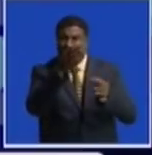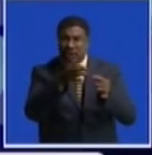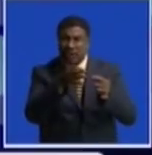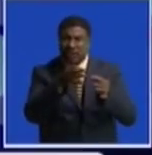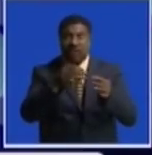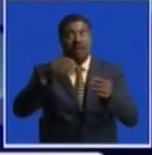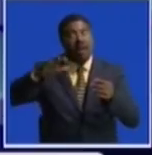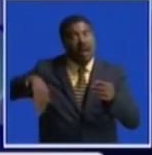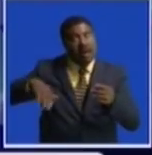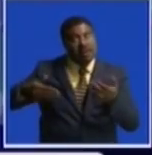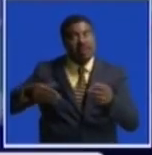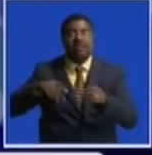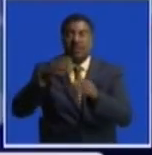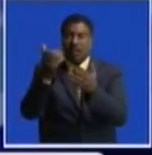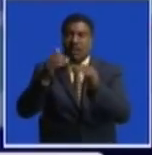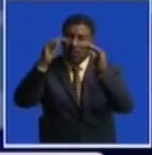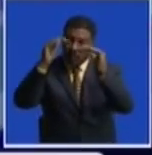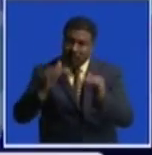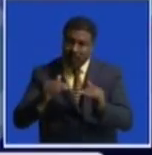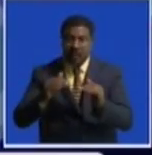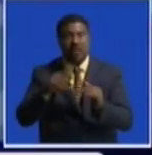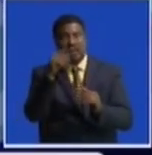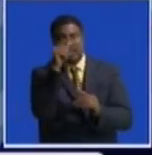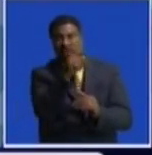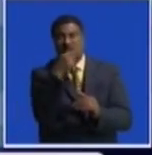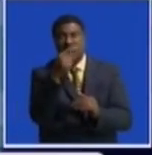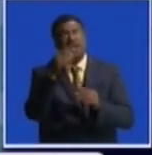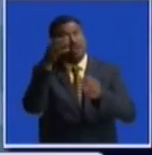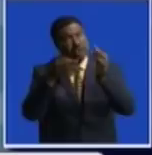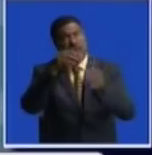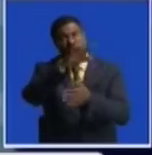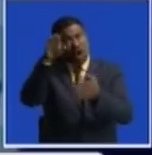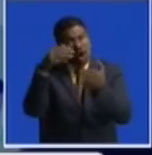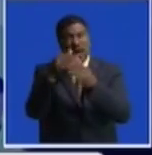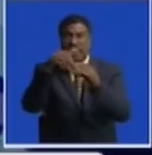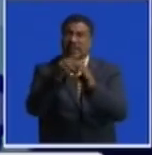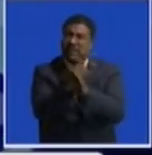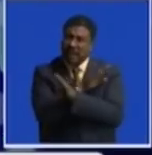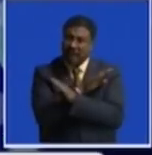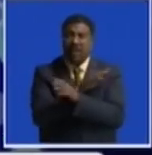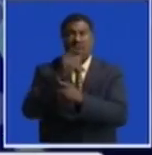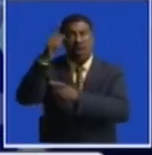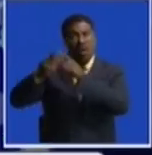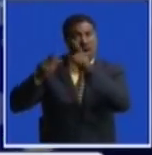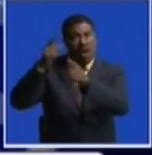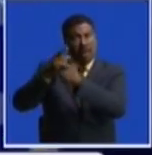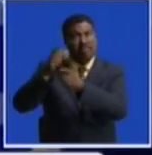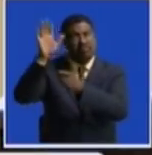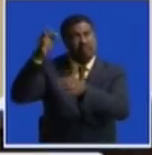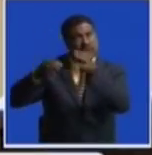Mediation and Delay Reduction, Justice Nigel Muntuna, has implored judges in the country to embrace global judicial